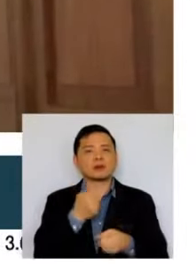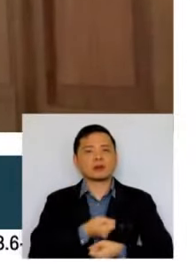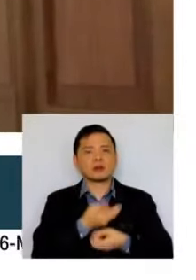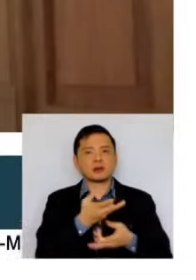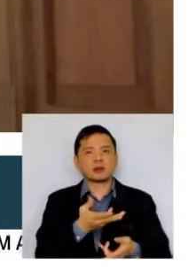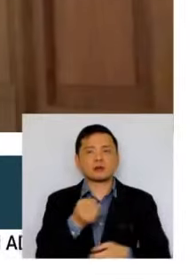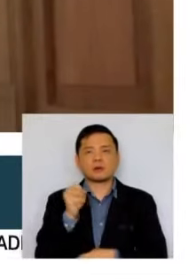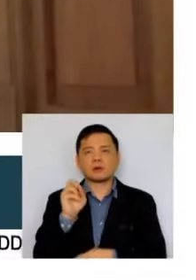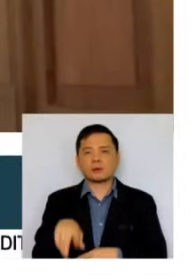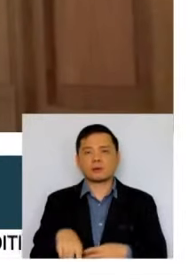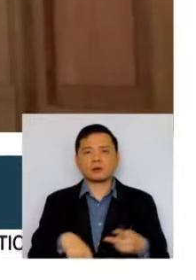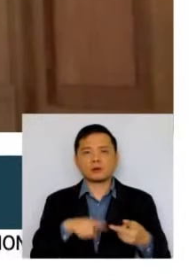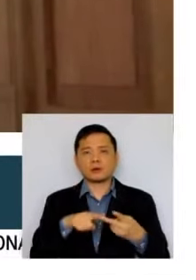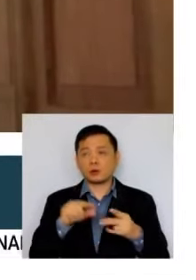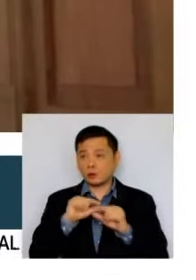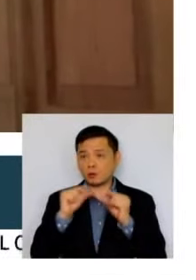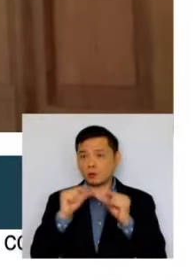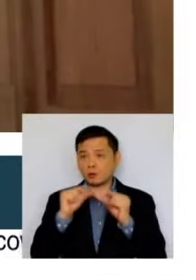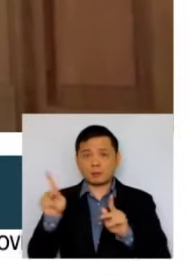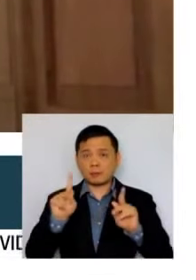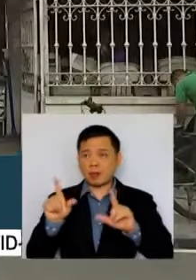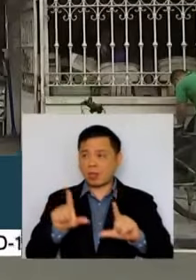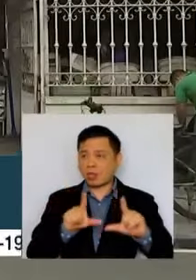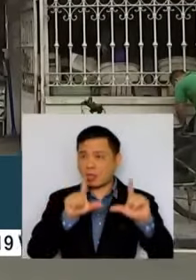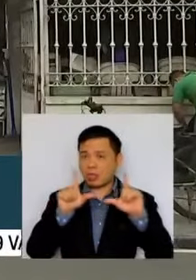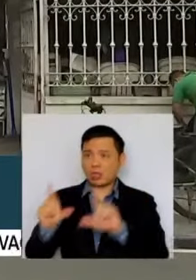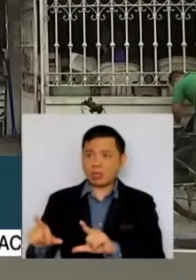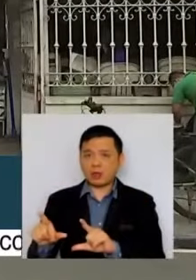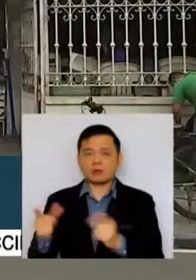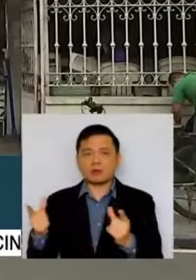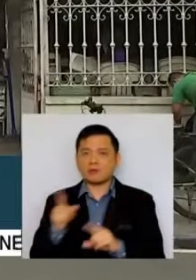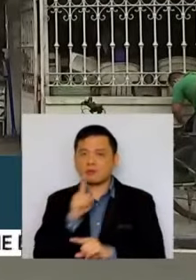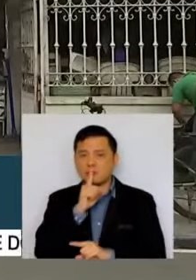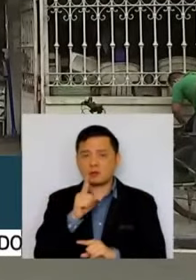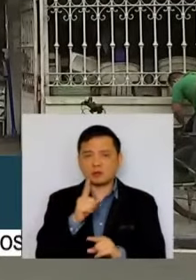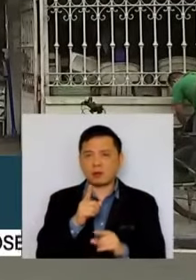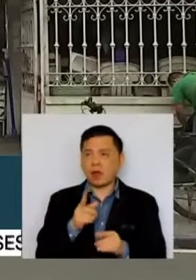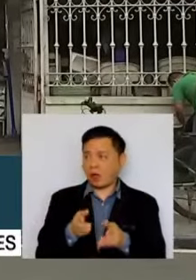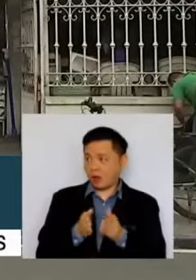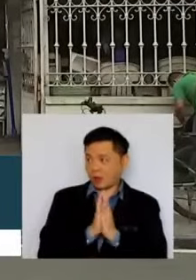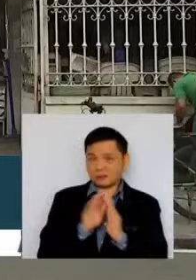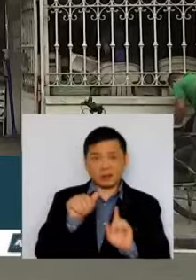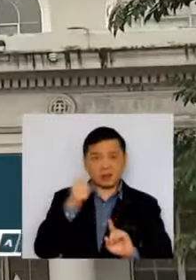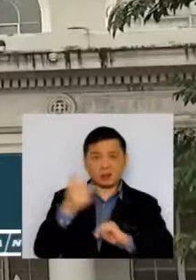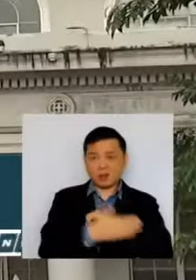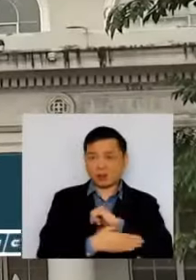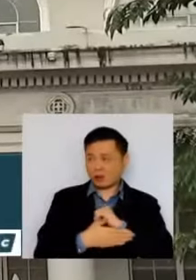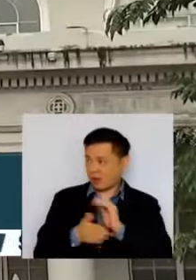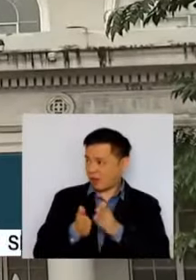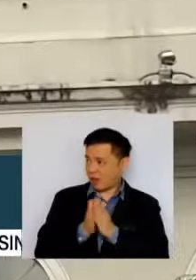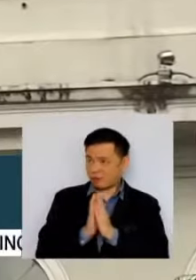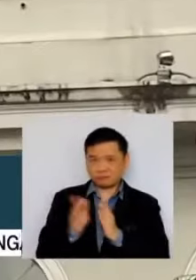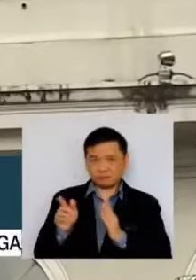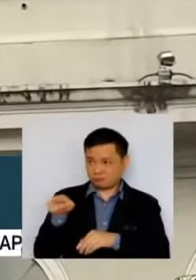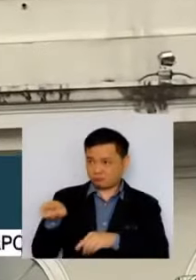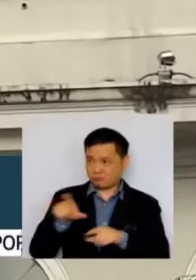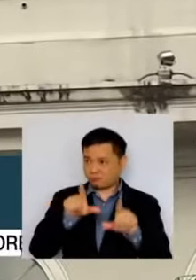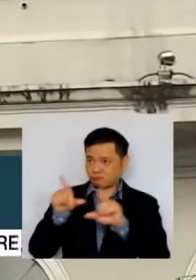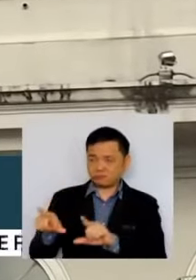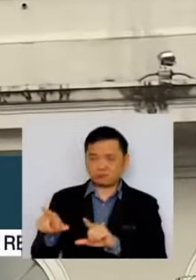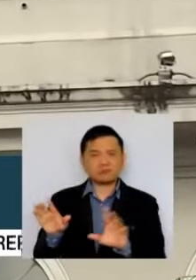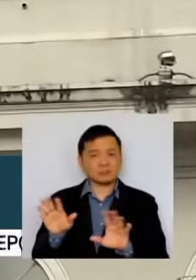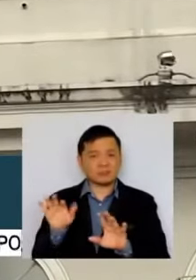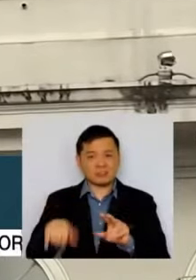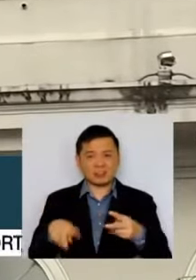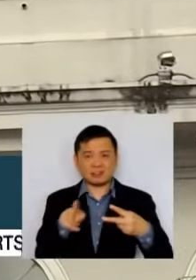person or a group of terrorists based on a request by another country. Undersecretary Adrian Sugai points out